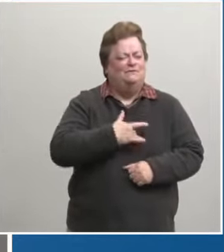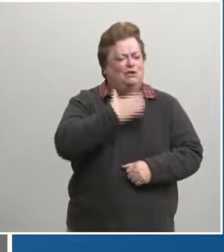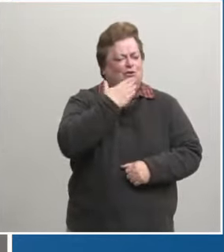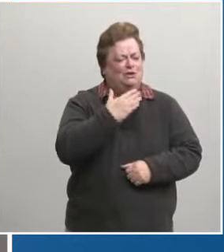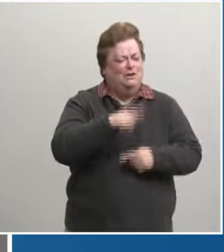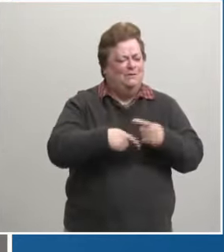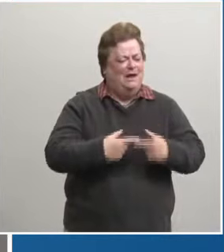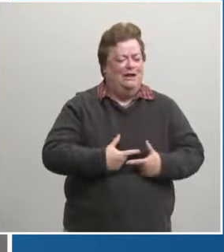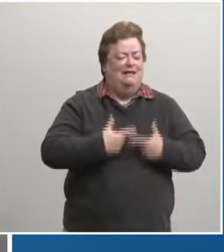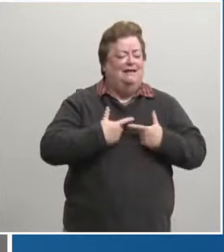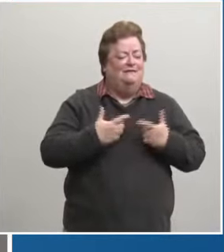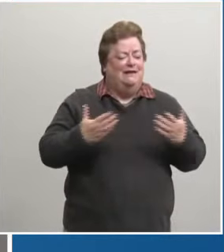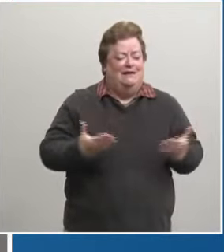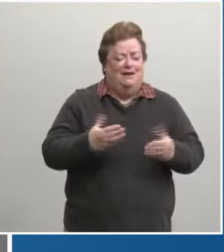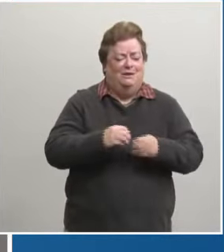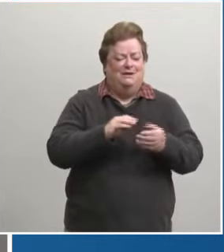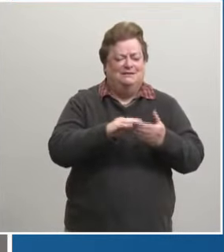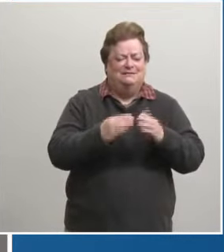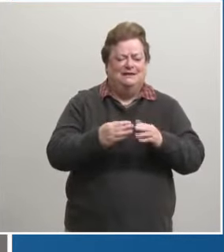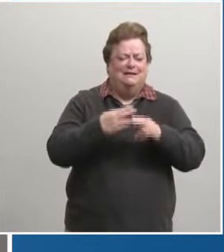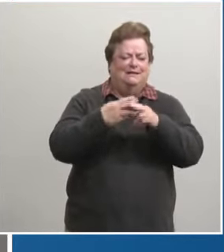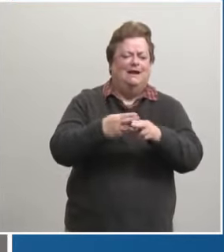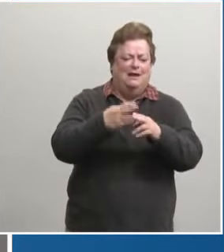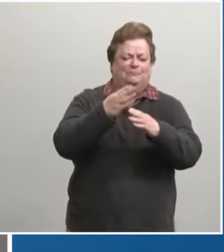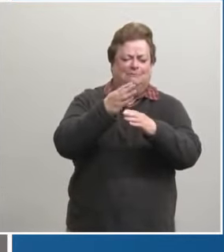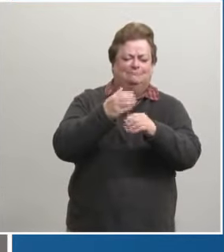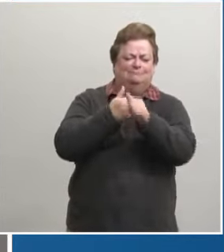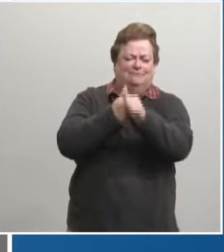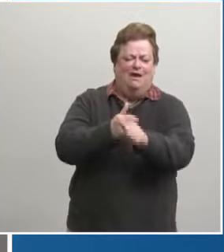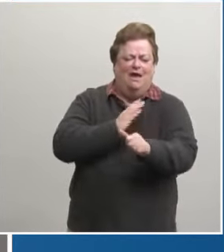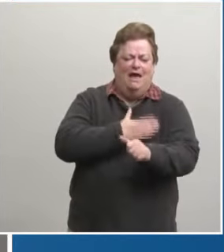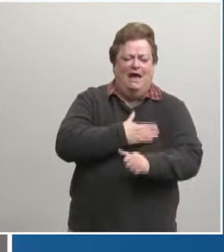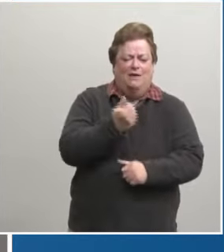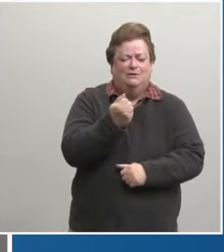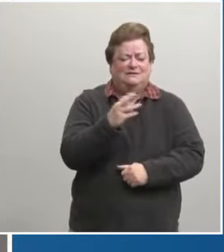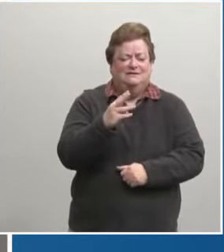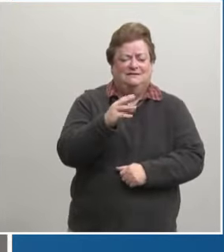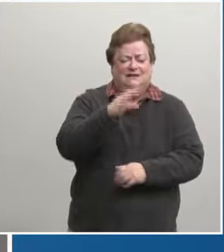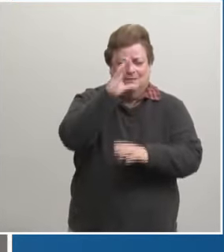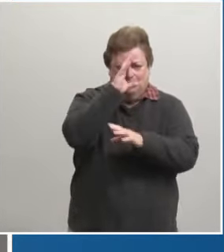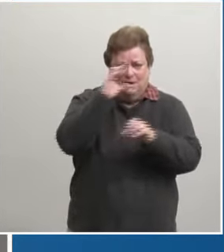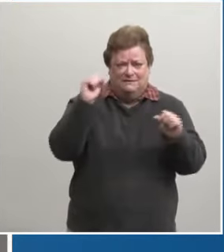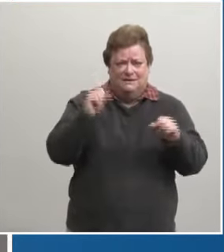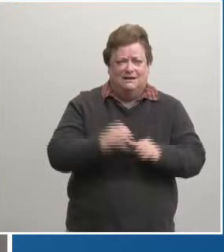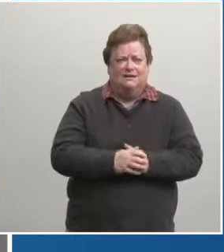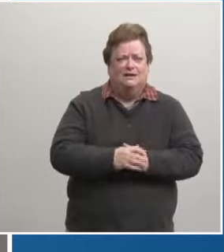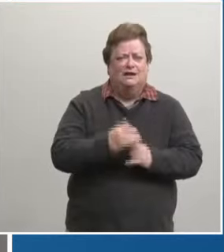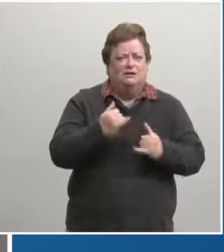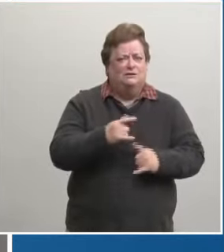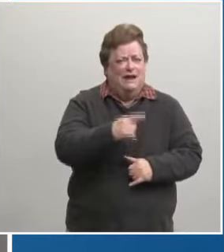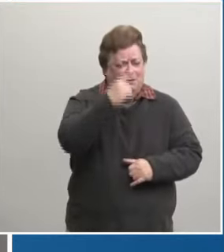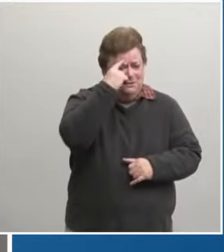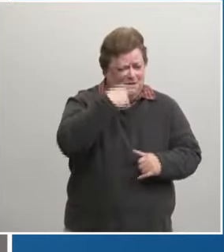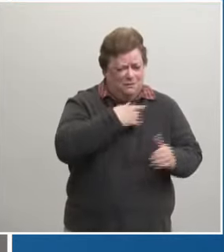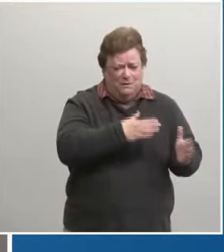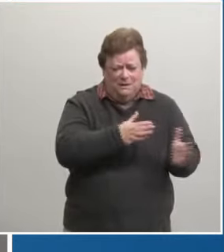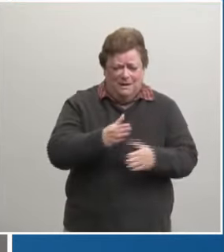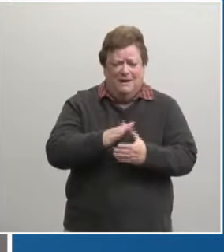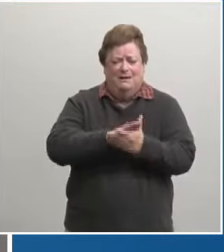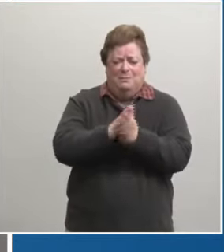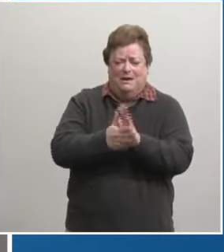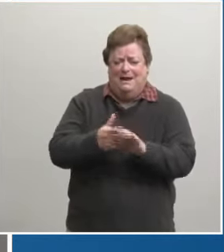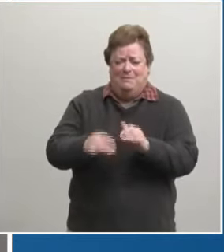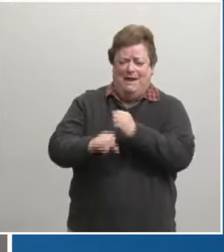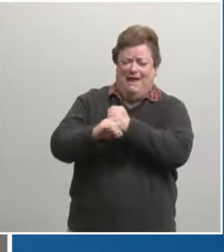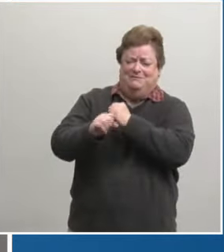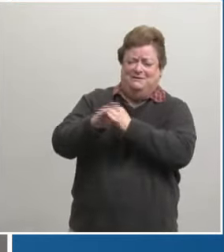in a city named for our remarkable 16th president. Now, before you think this news conference is going to morph into an infomercial for Freedom